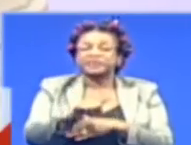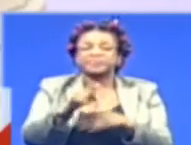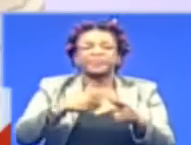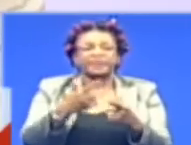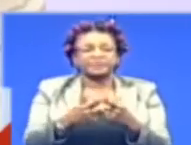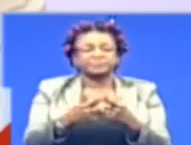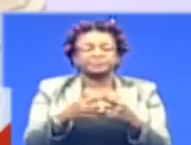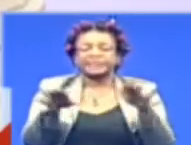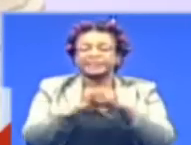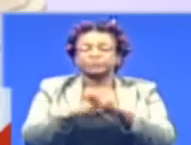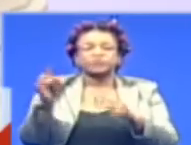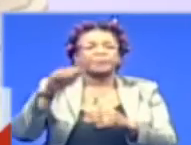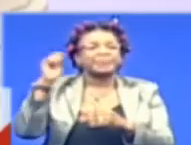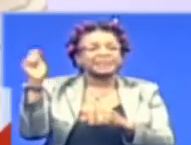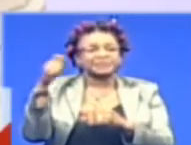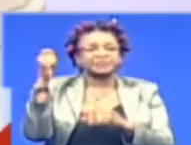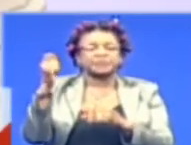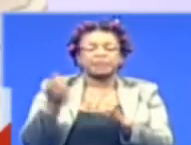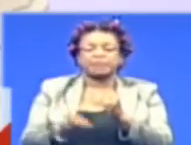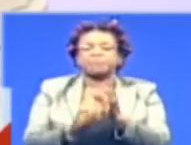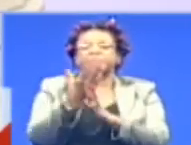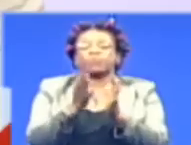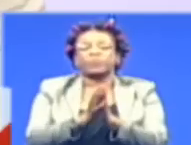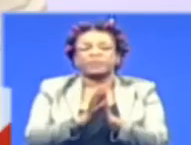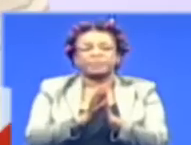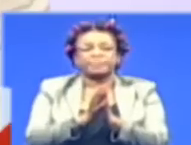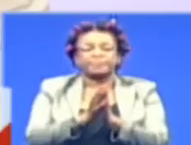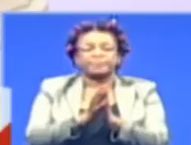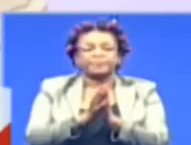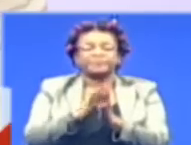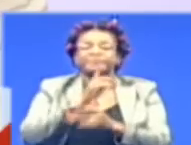deputy president came up with a moratorium,